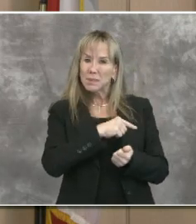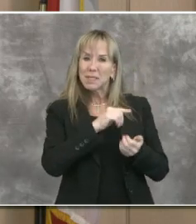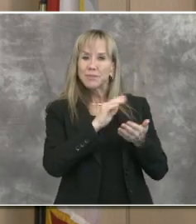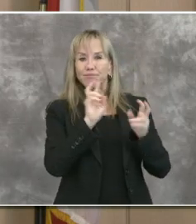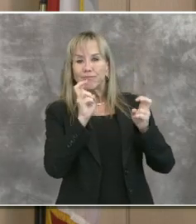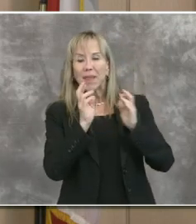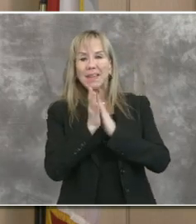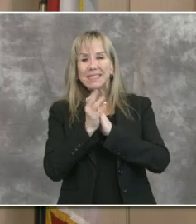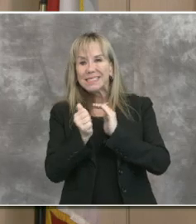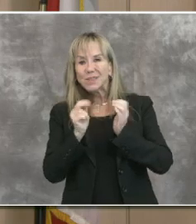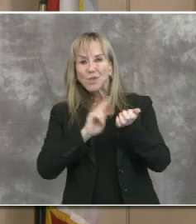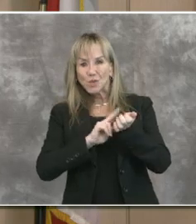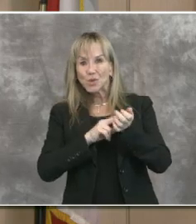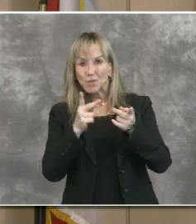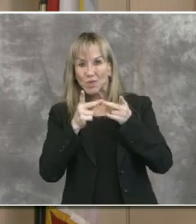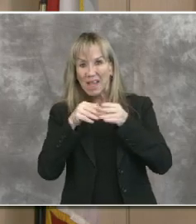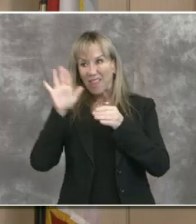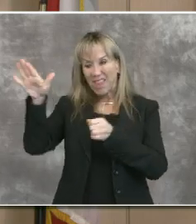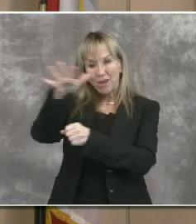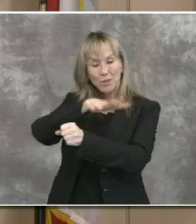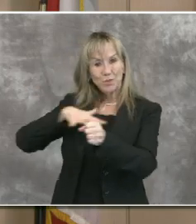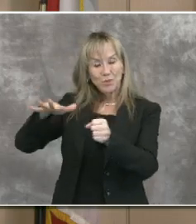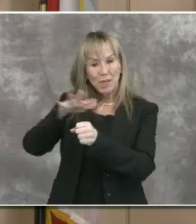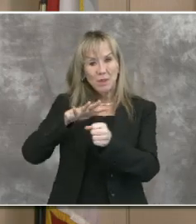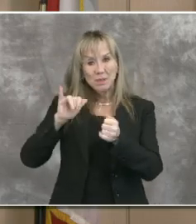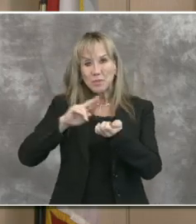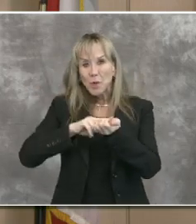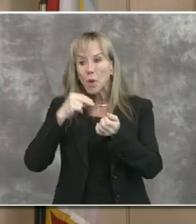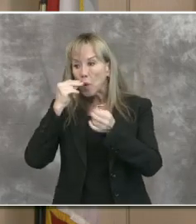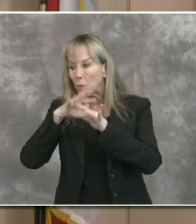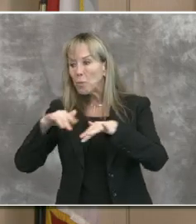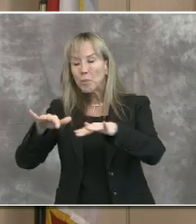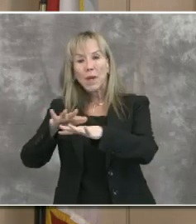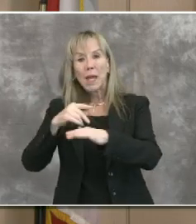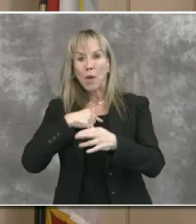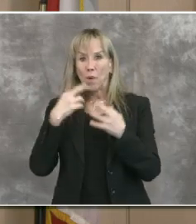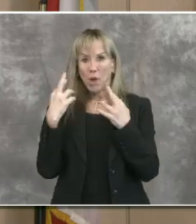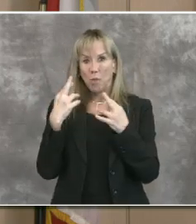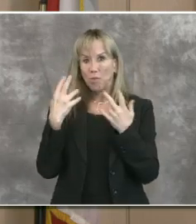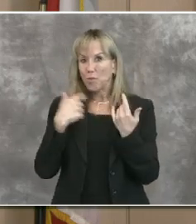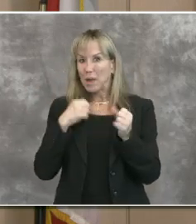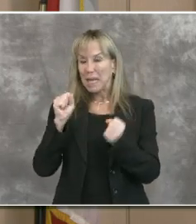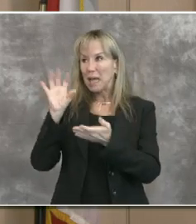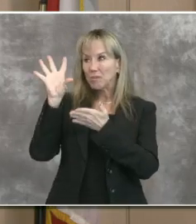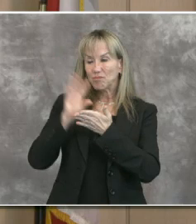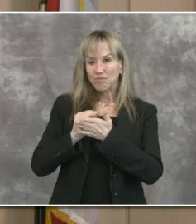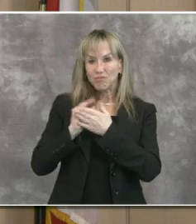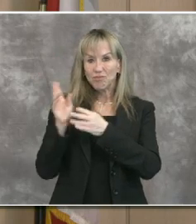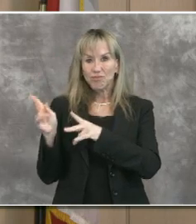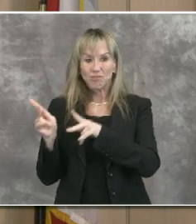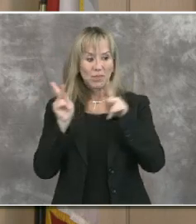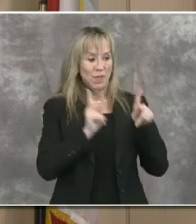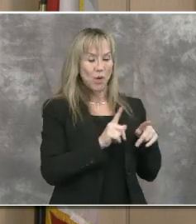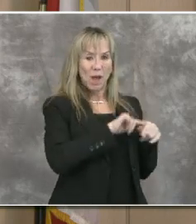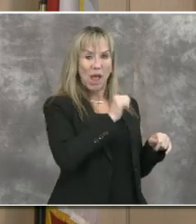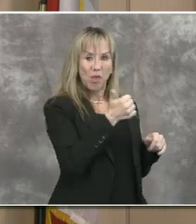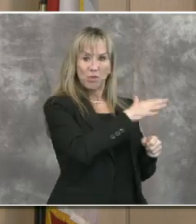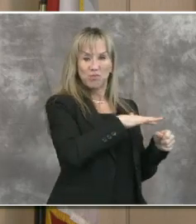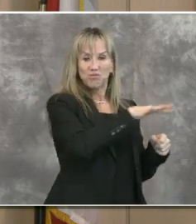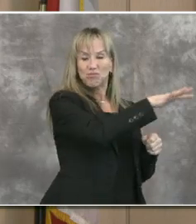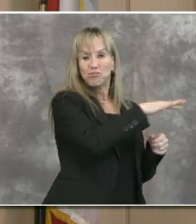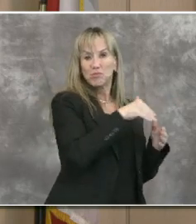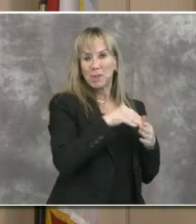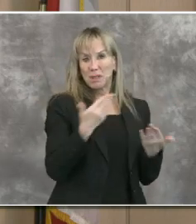in their catchment area, and we hope to replicate that in other parts of the county. Our staff, we have